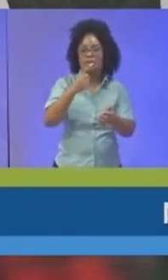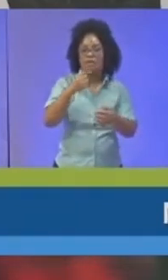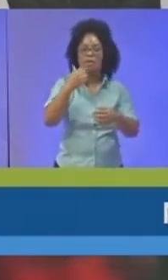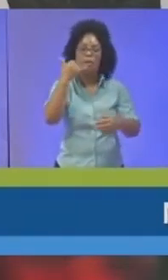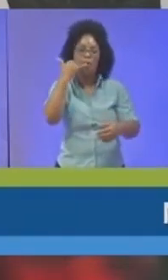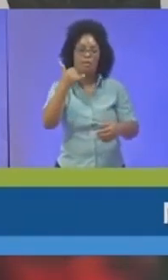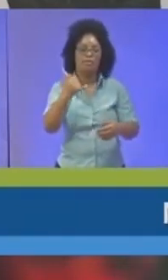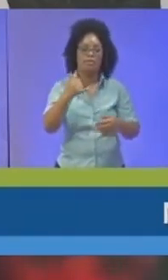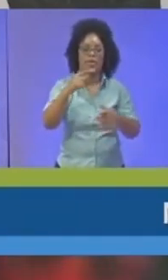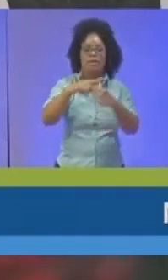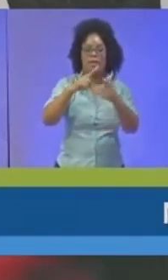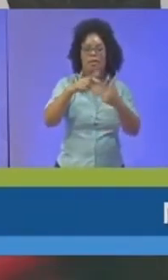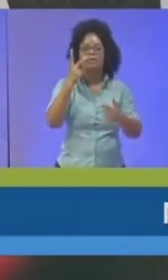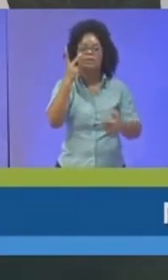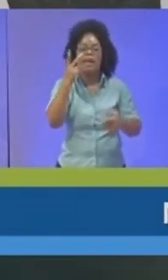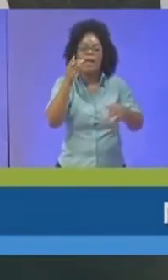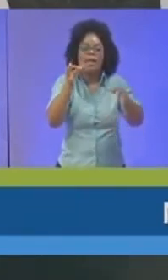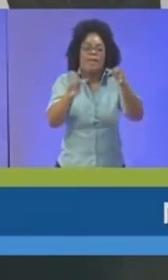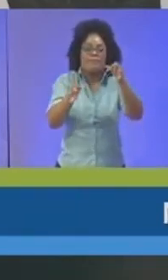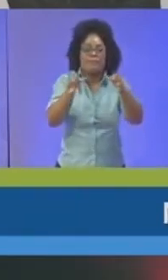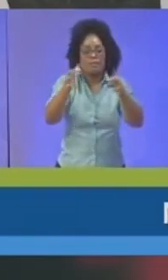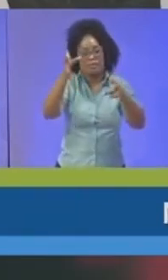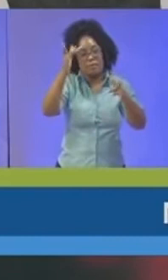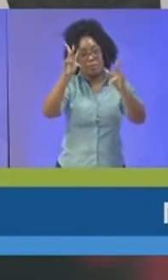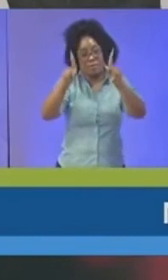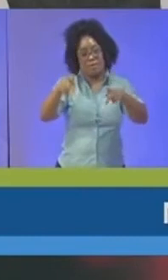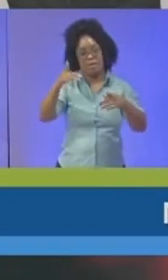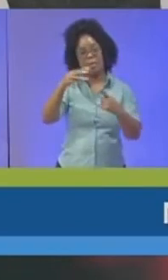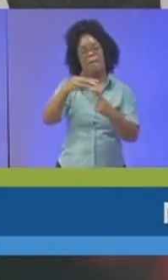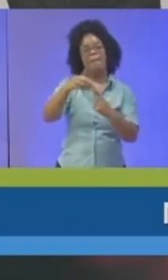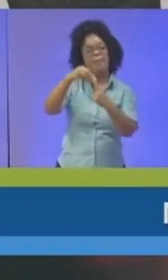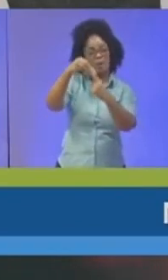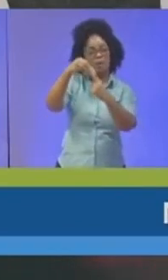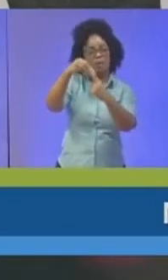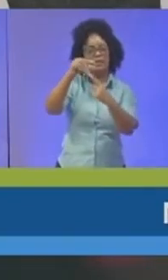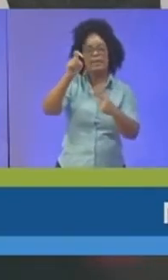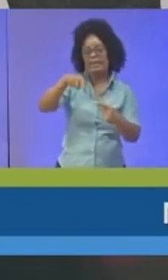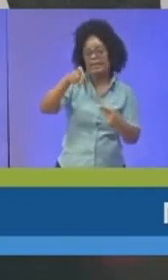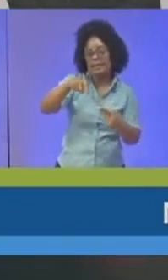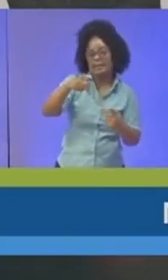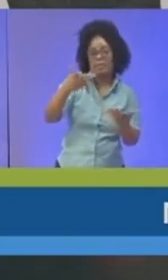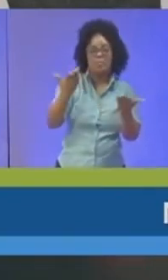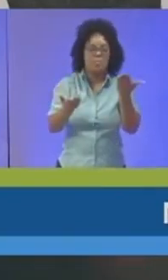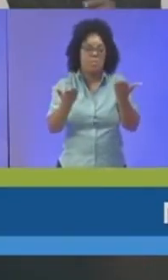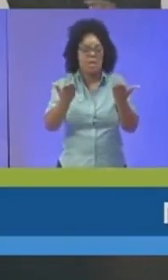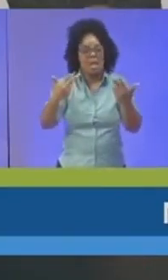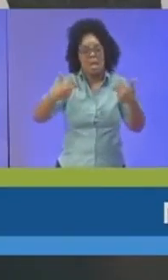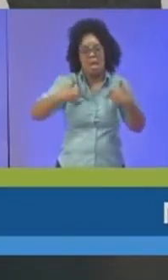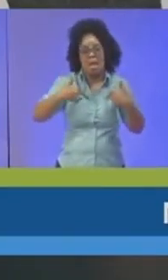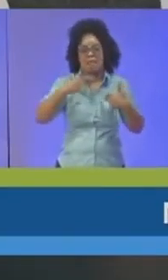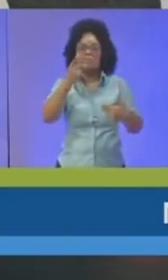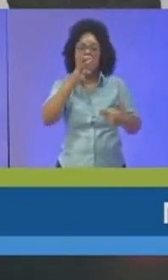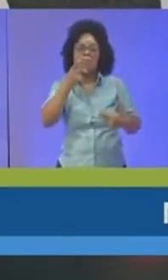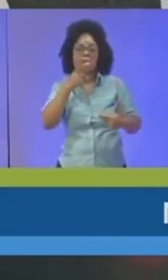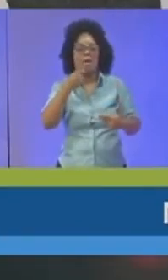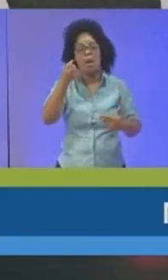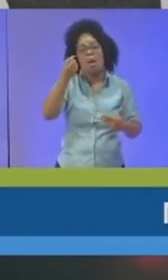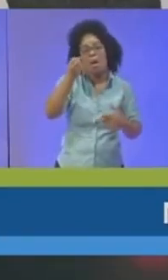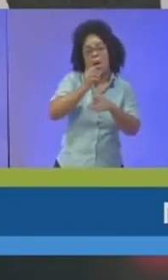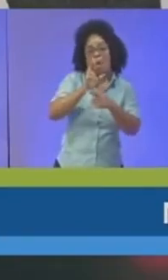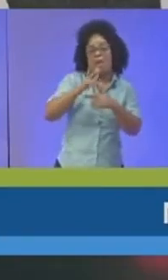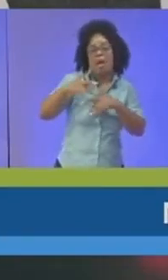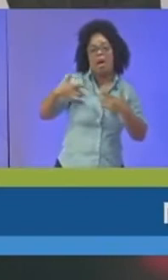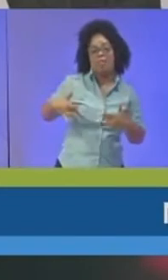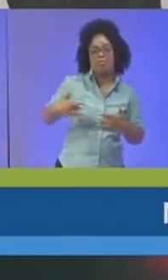special needs that we have to consider, as well as any special concerns that we need to focus on. In that phone call,